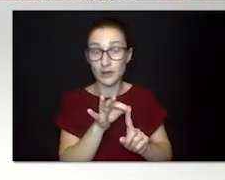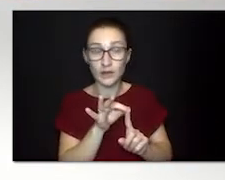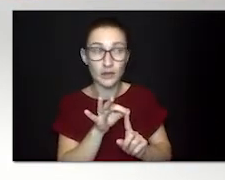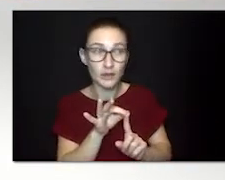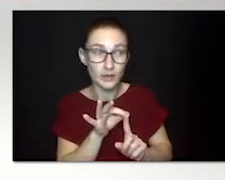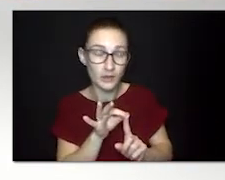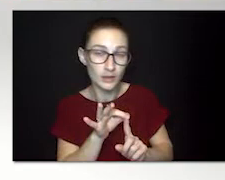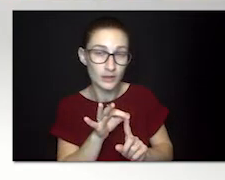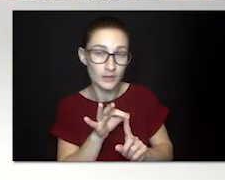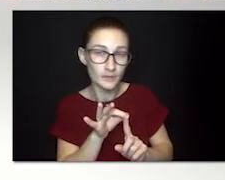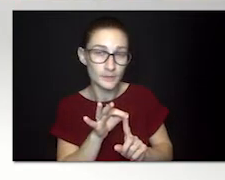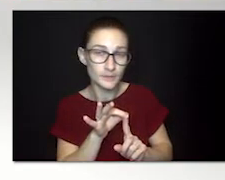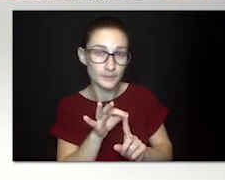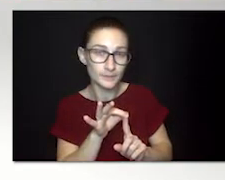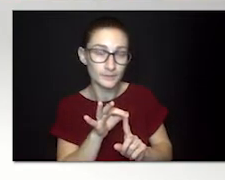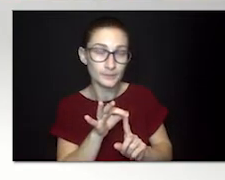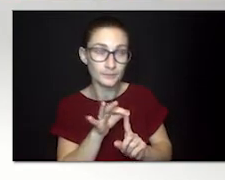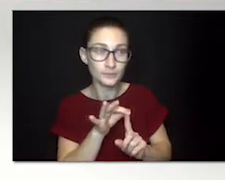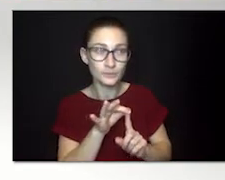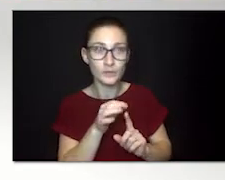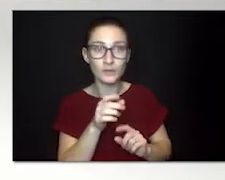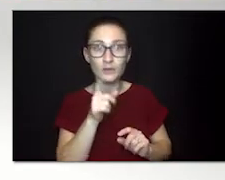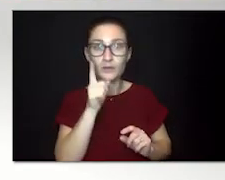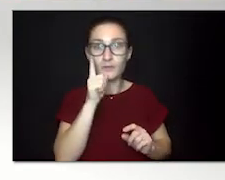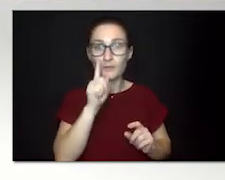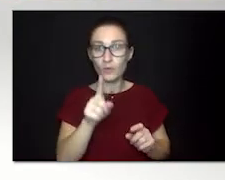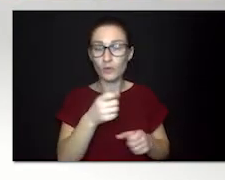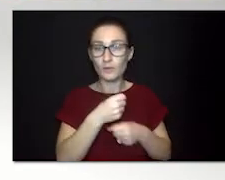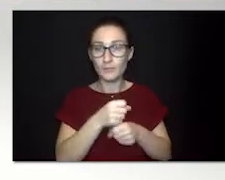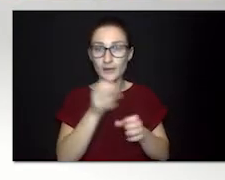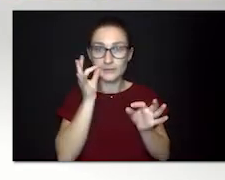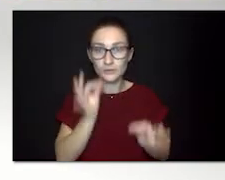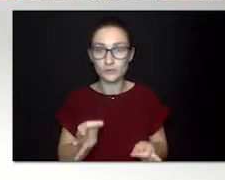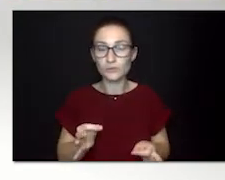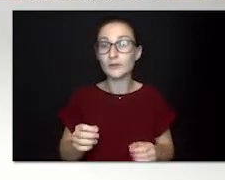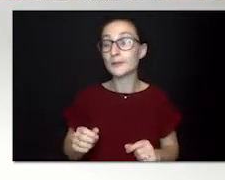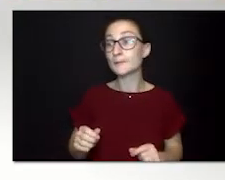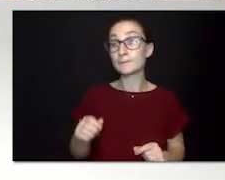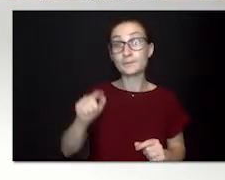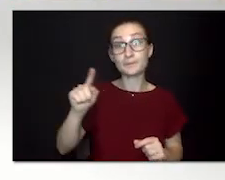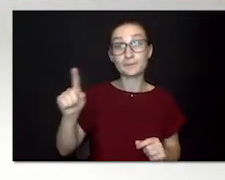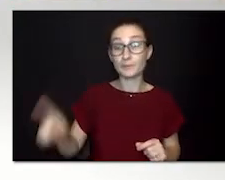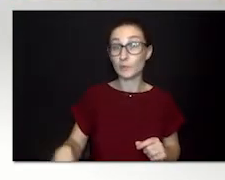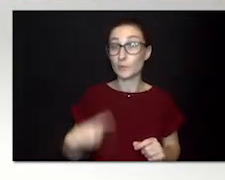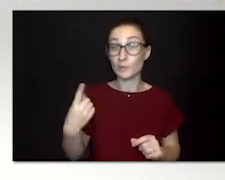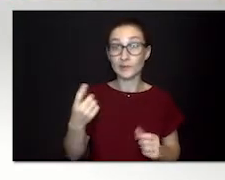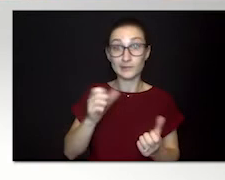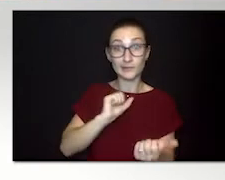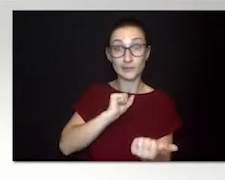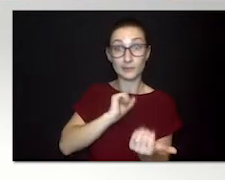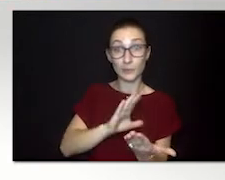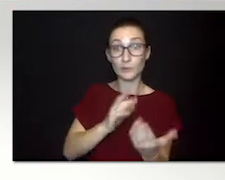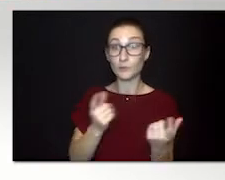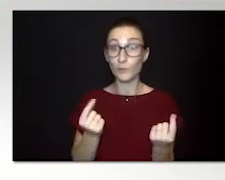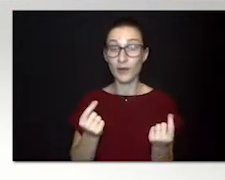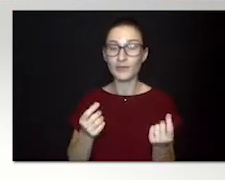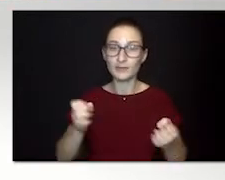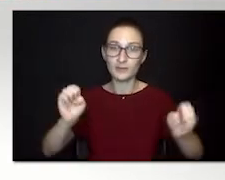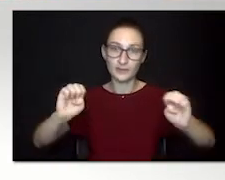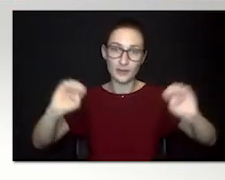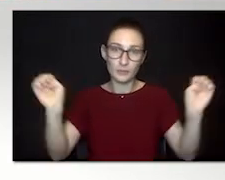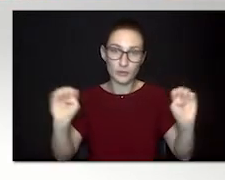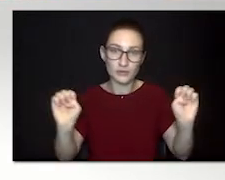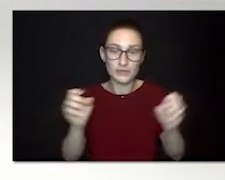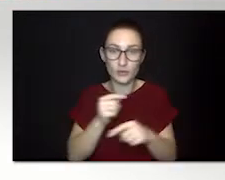because if they're in the hospital, you gotta make medical decisions. The only thing that you could do is to try to file it as an emergency guardianship to get